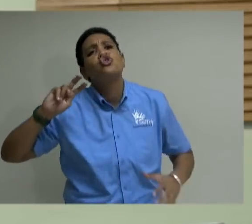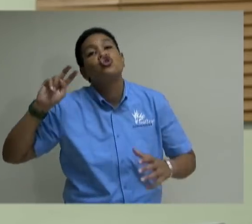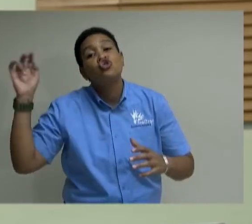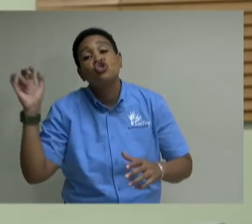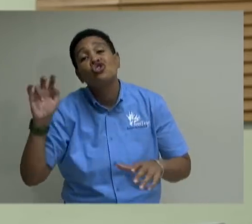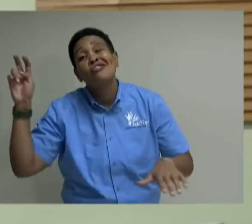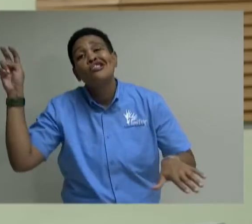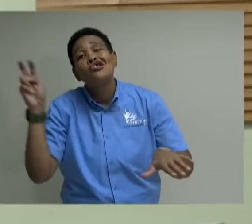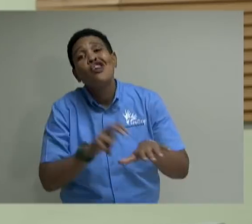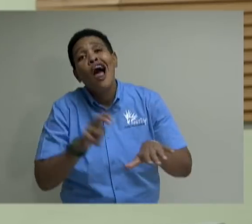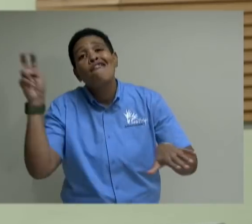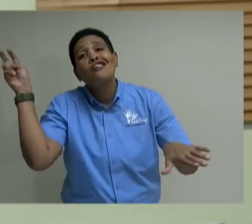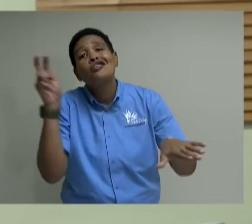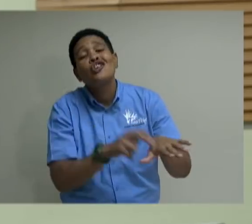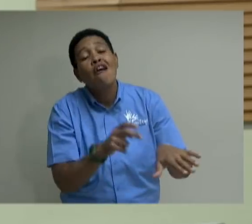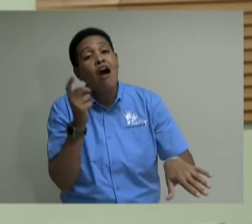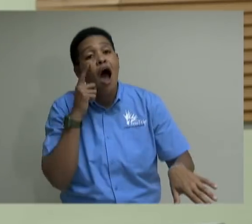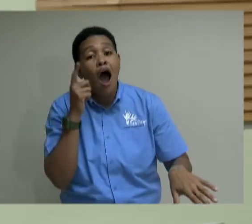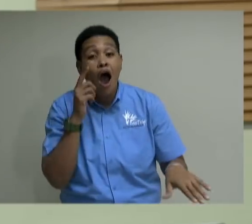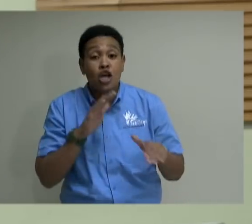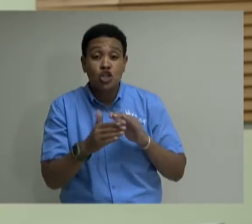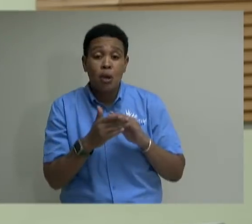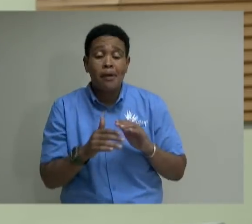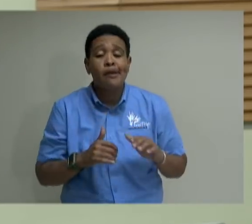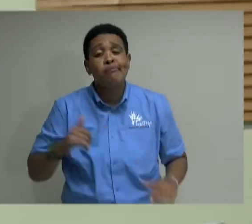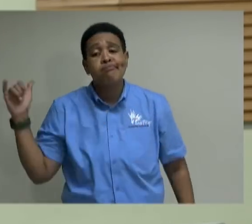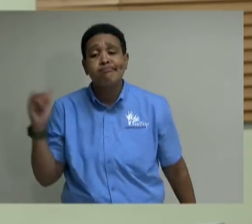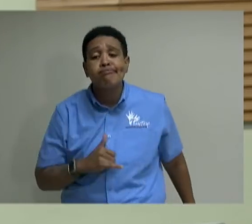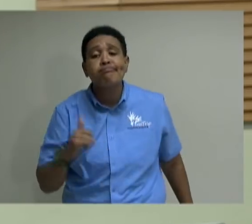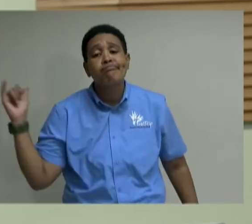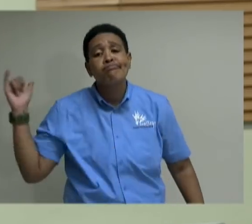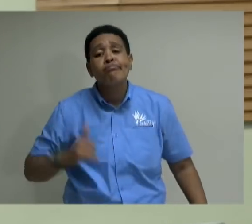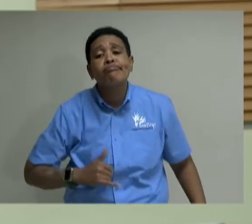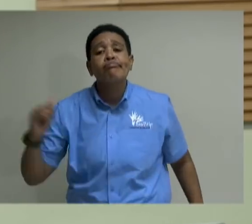Jamaica from, that Jamaicans move freely back and forth,